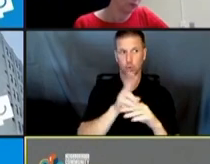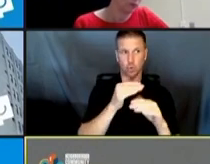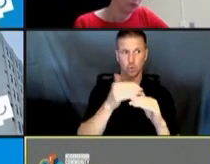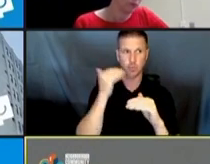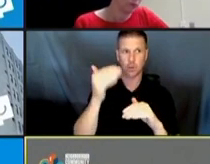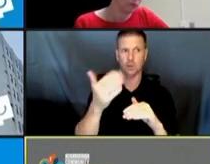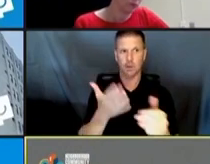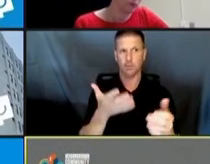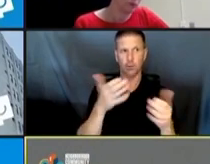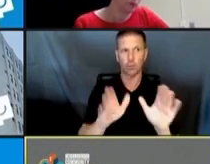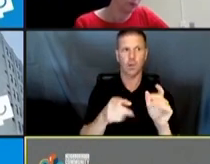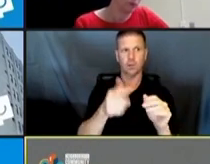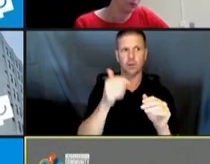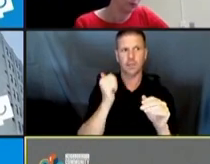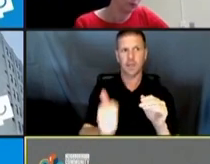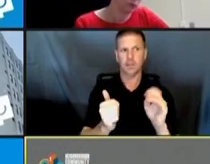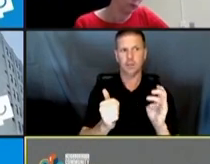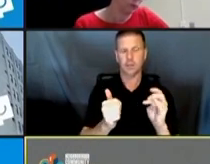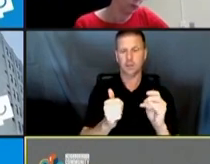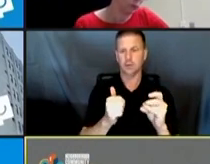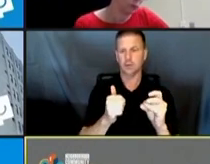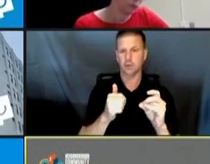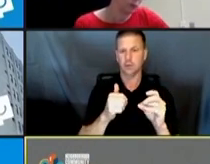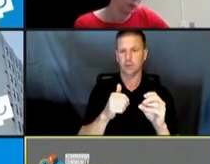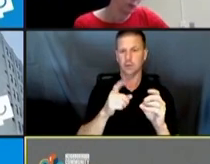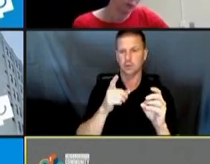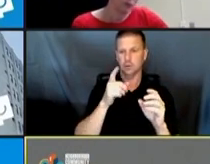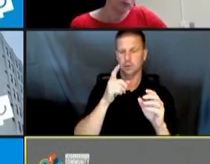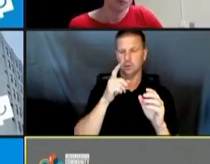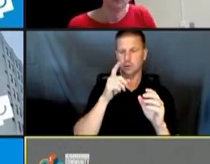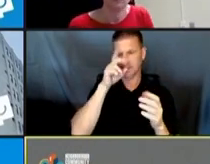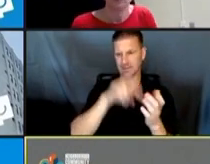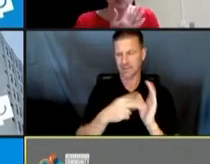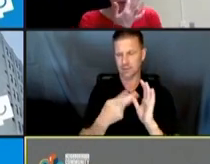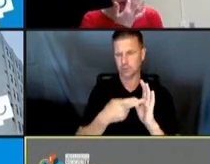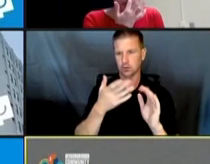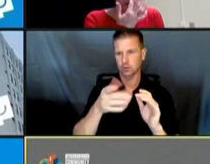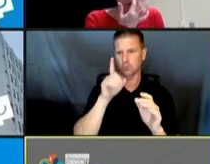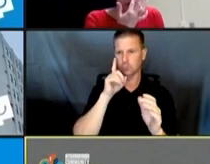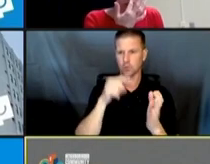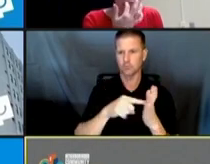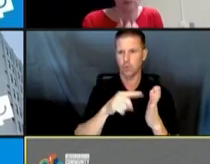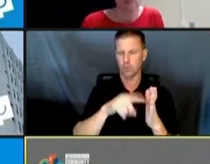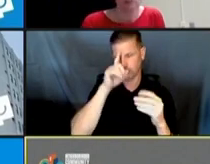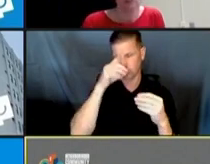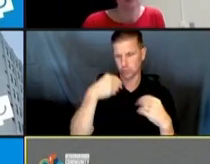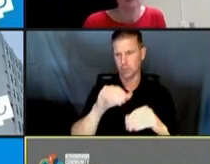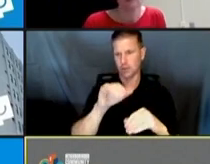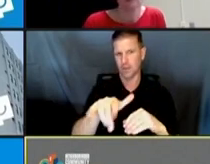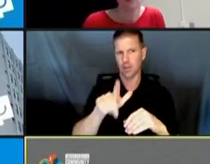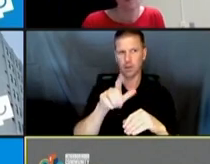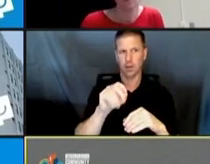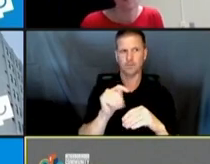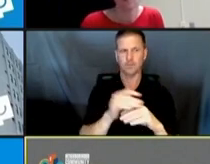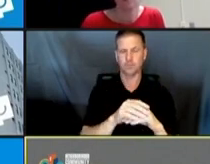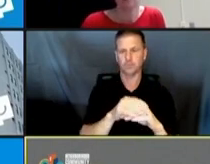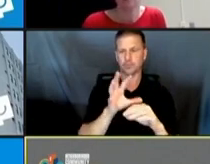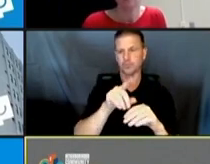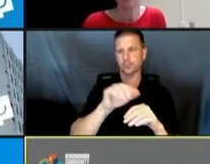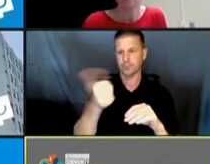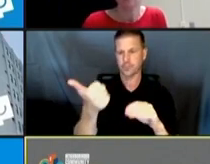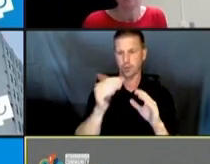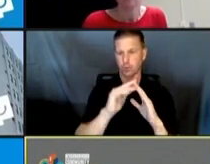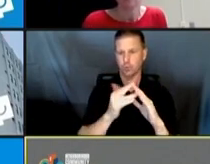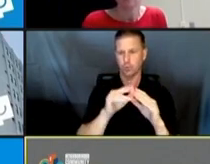way that you can, you know, the intention has always been to do affordable for sale on that lot. And there's other community